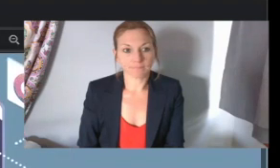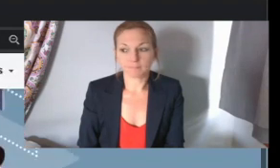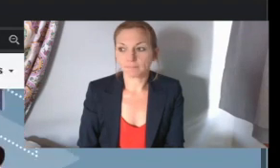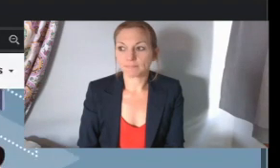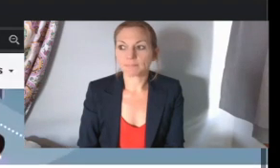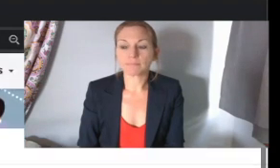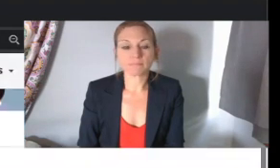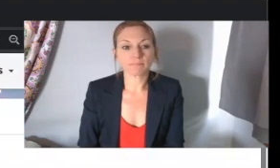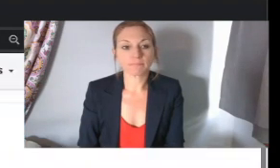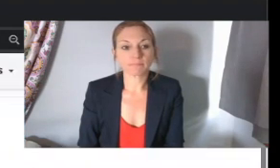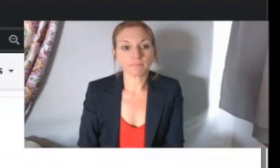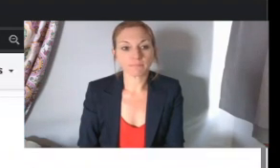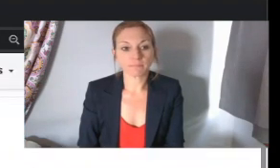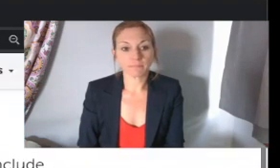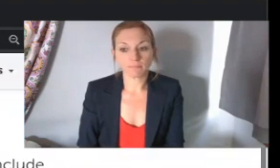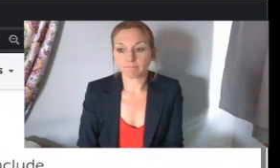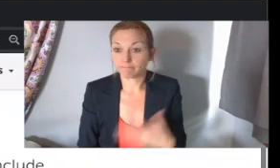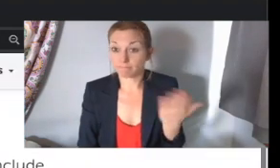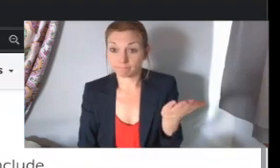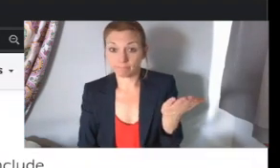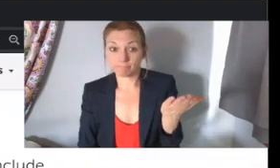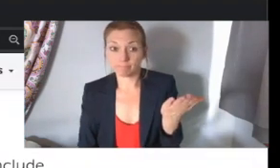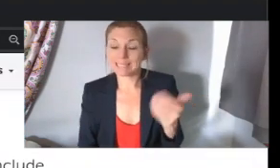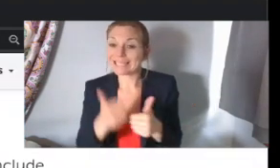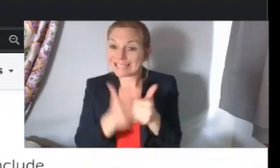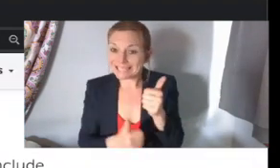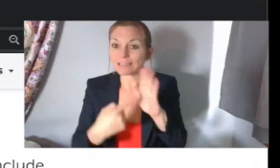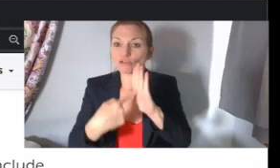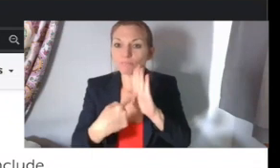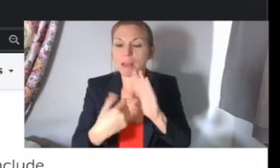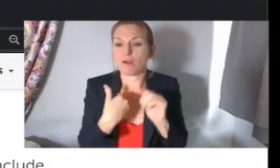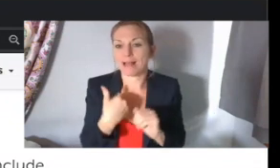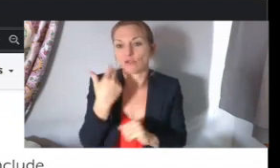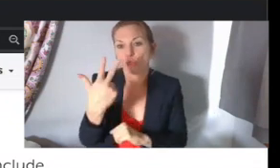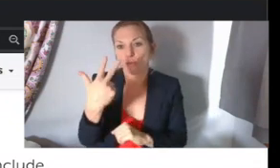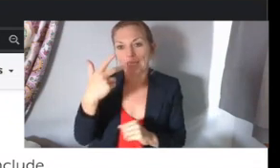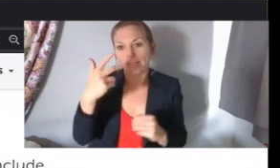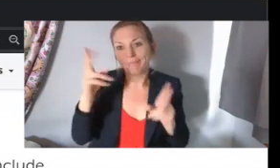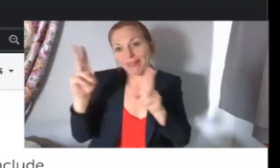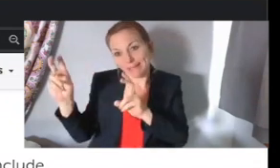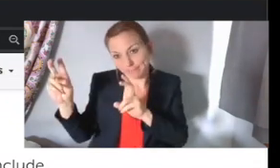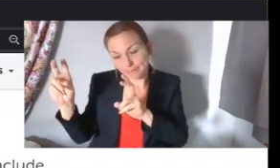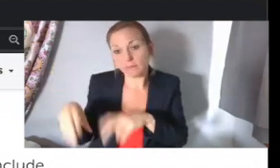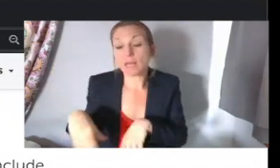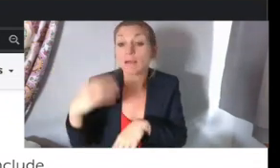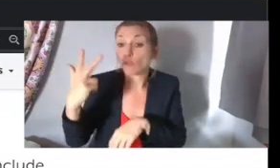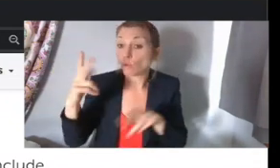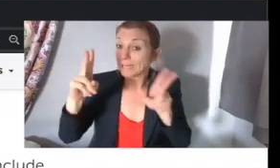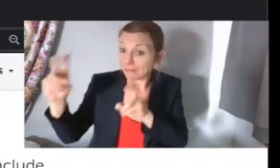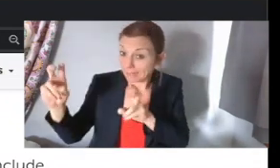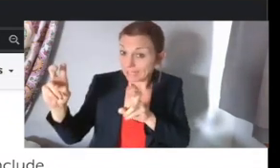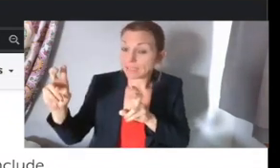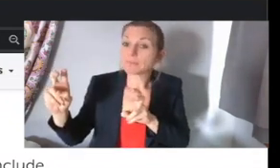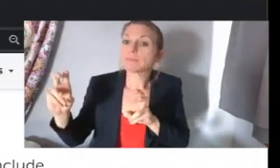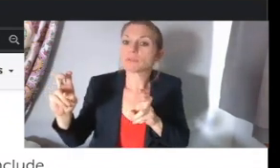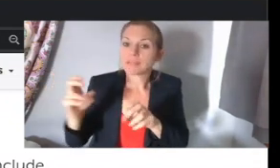So here you'll see that each model has three different themes that comprise the different skills and